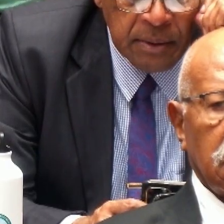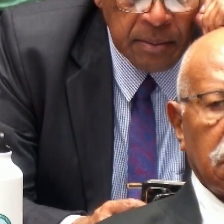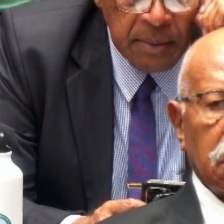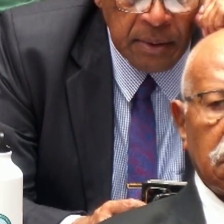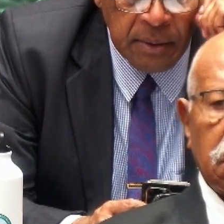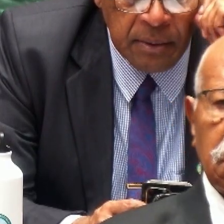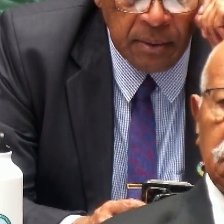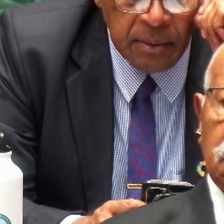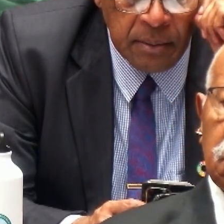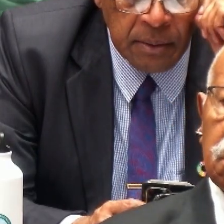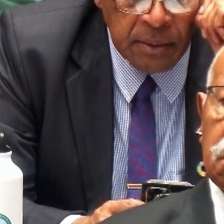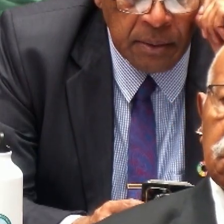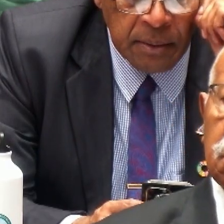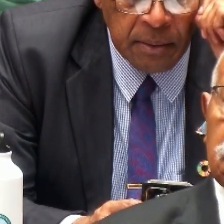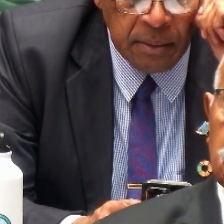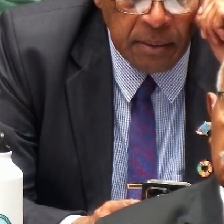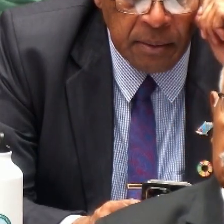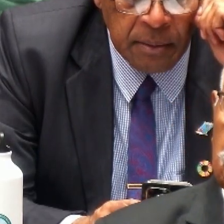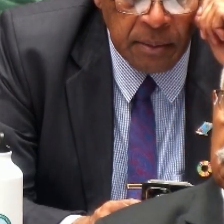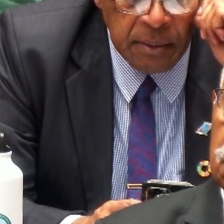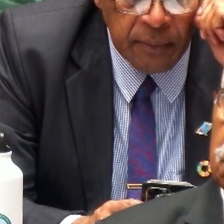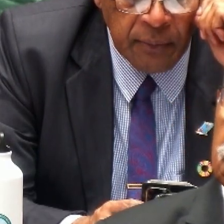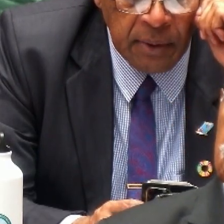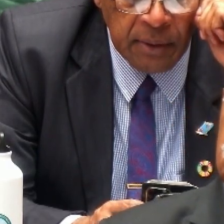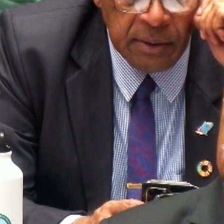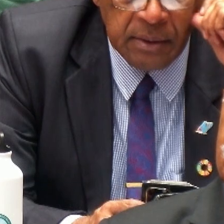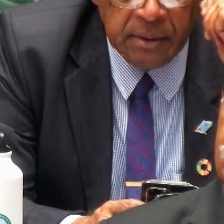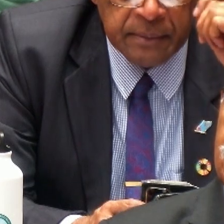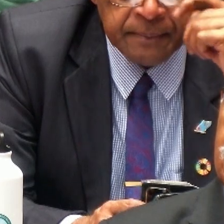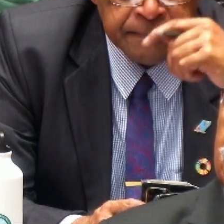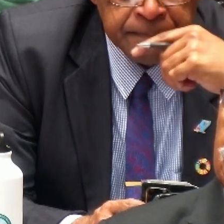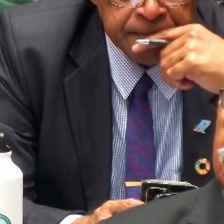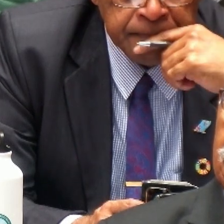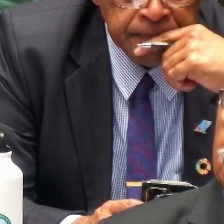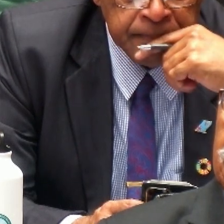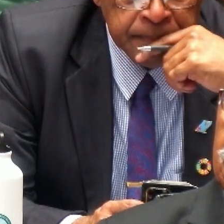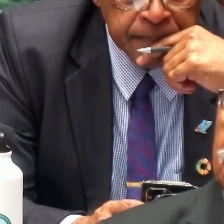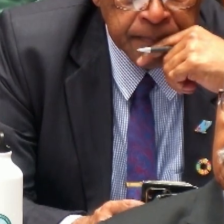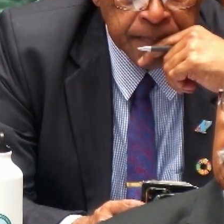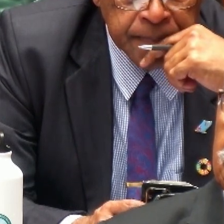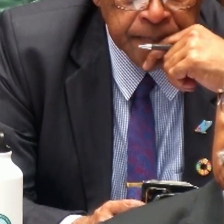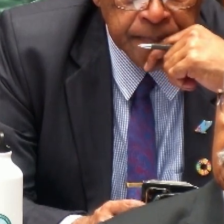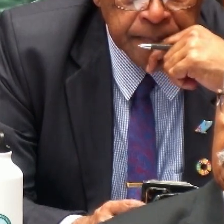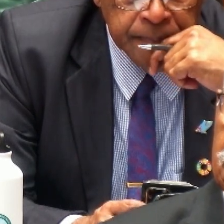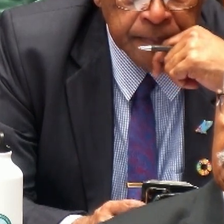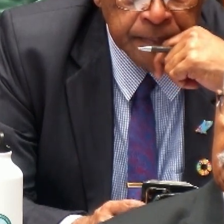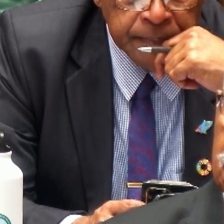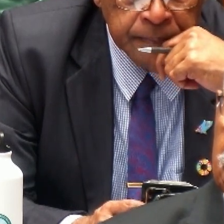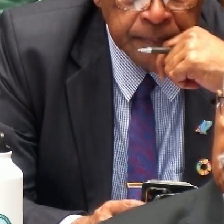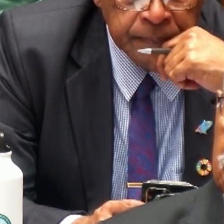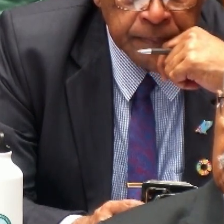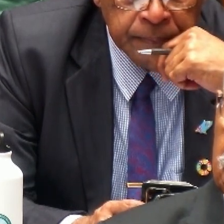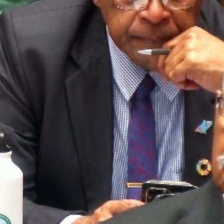rights. These developments, fiscal, digital, and community-based, reflect a government that listens, a government